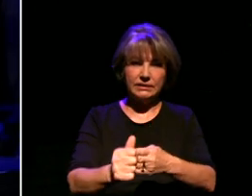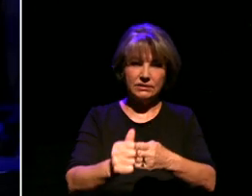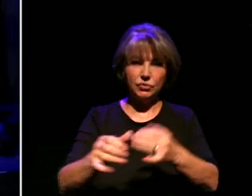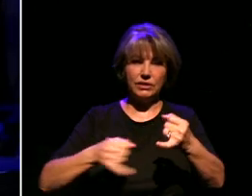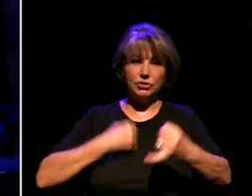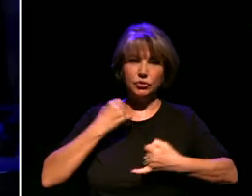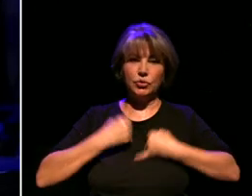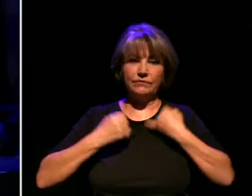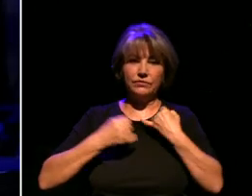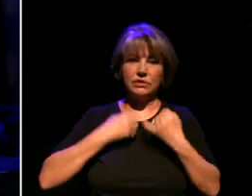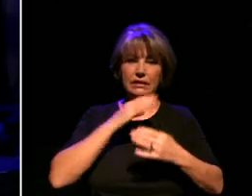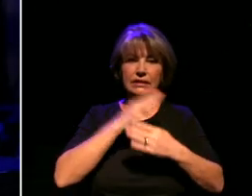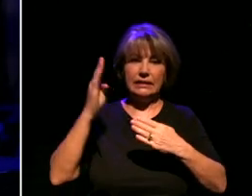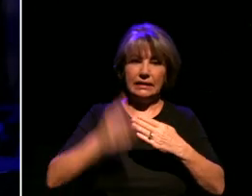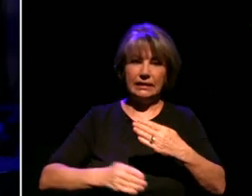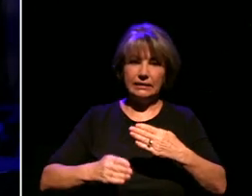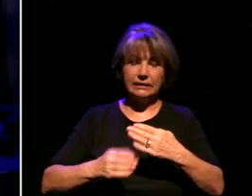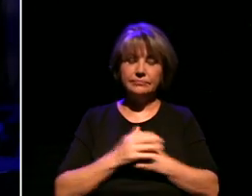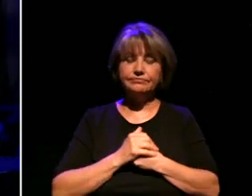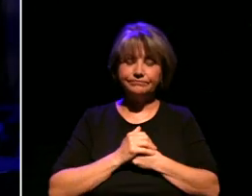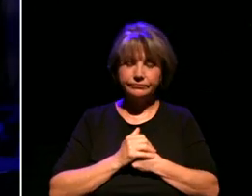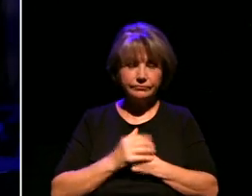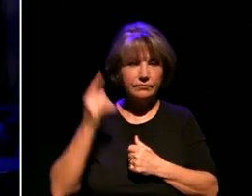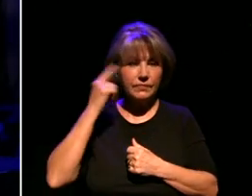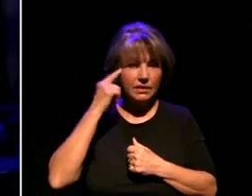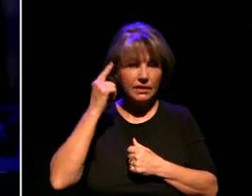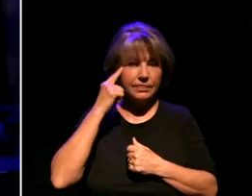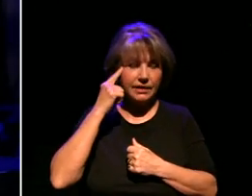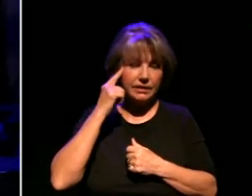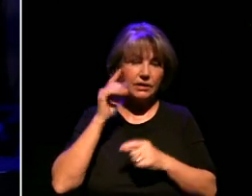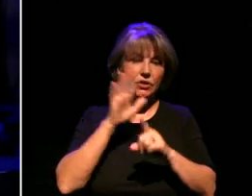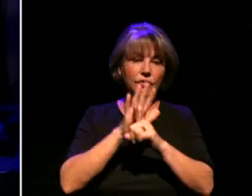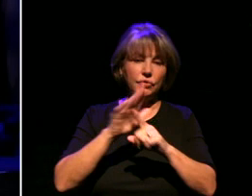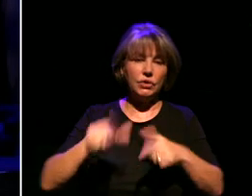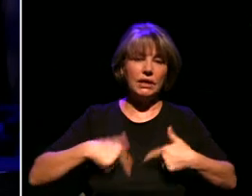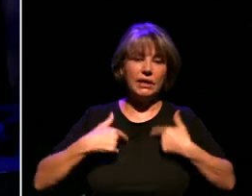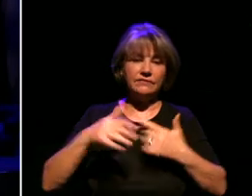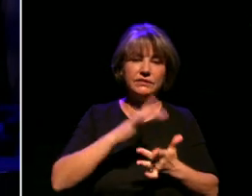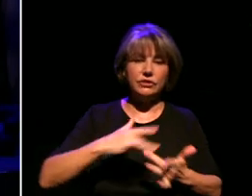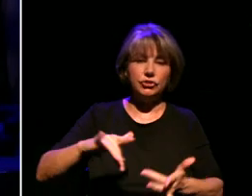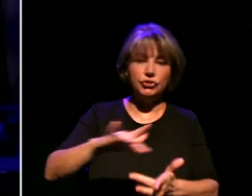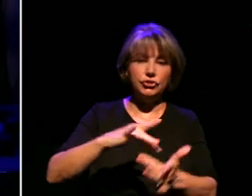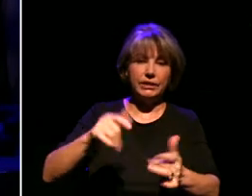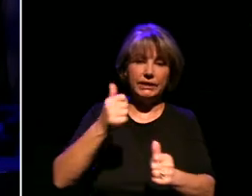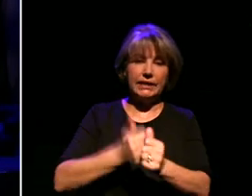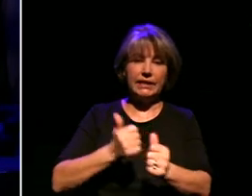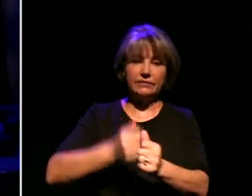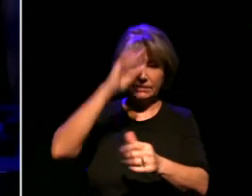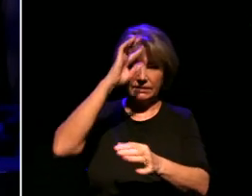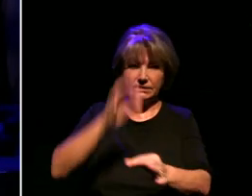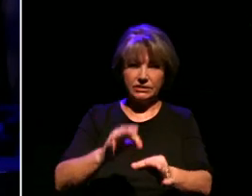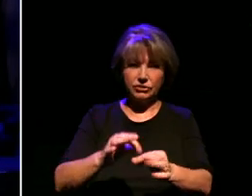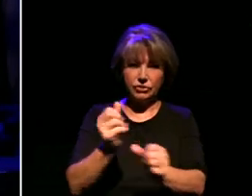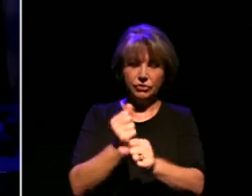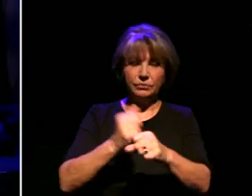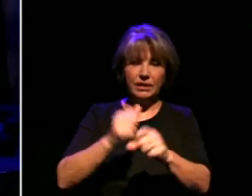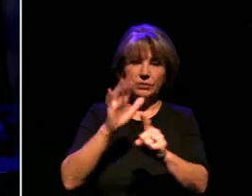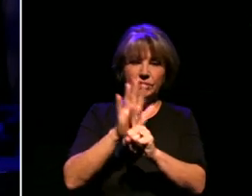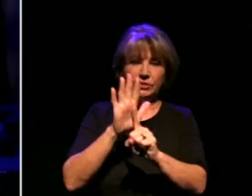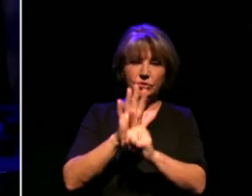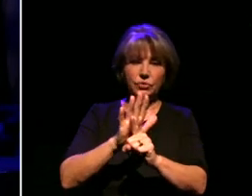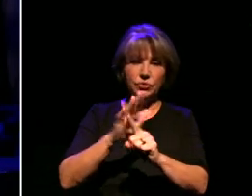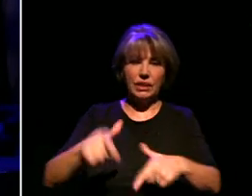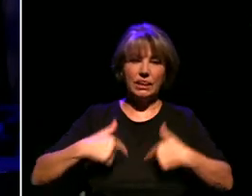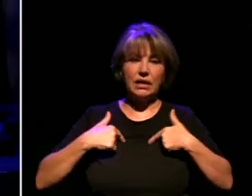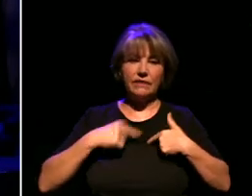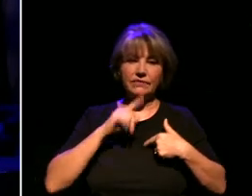joyful destination. Think with me that your life is a journey, and every decision that you make with your life is a